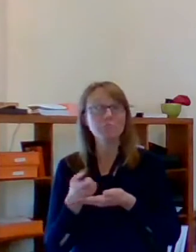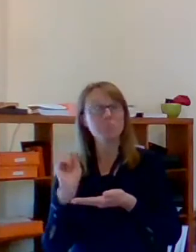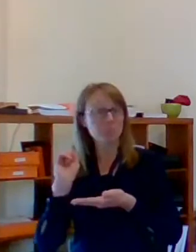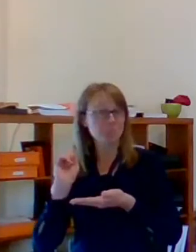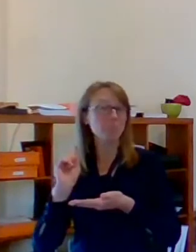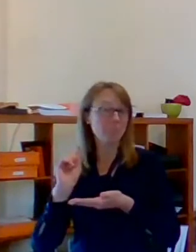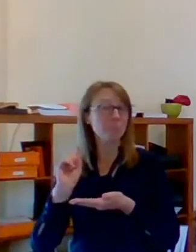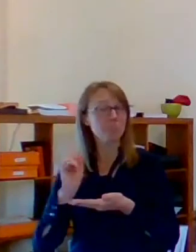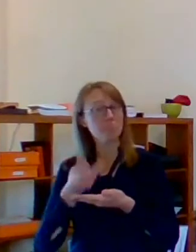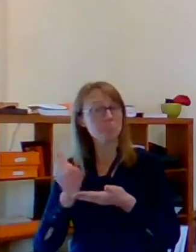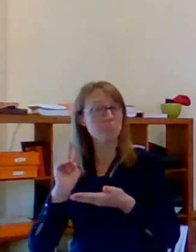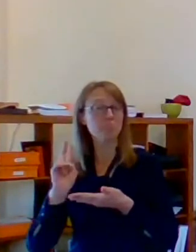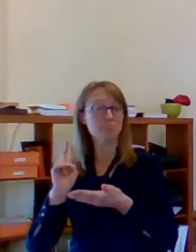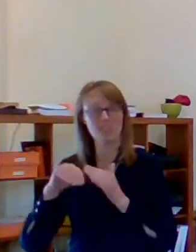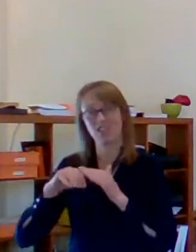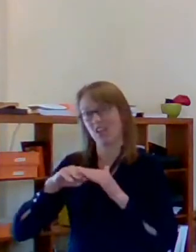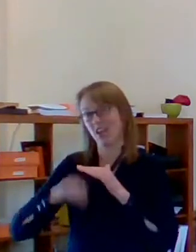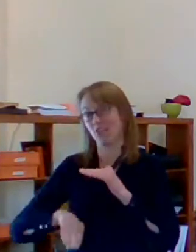300.